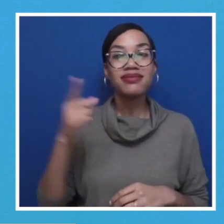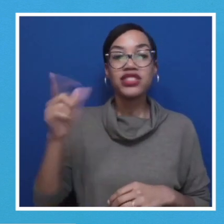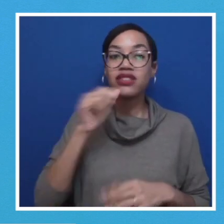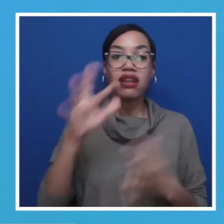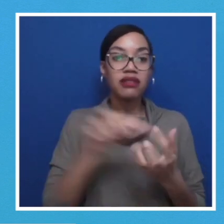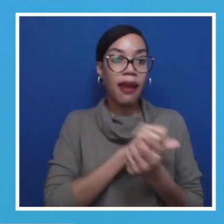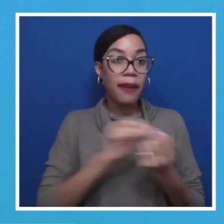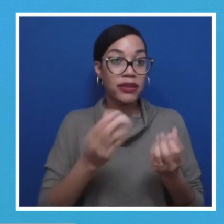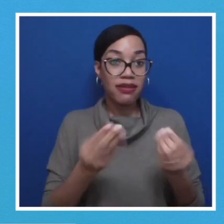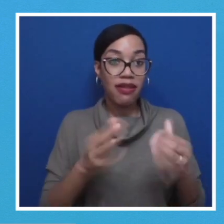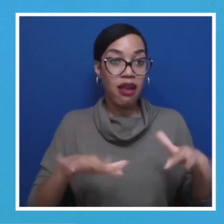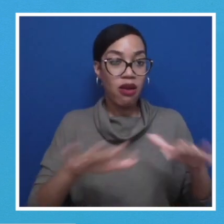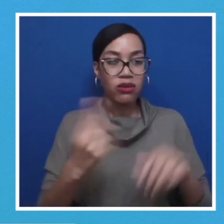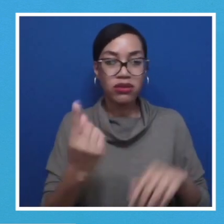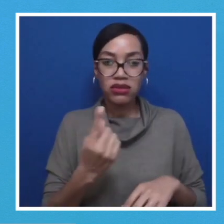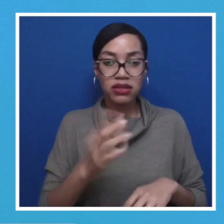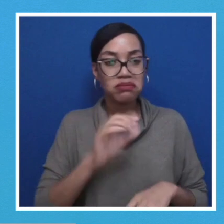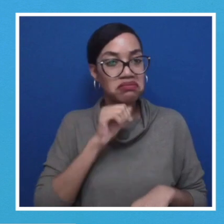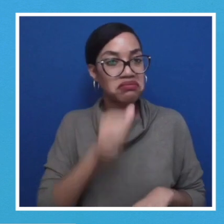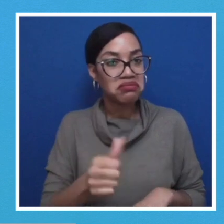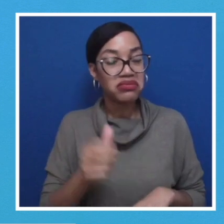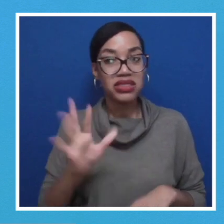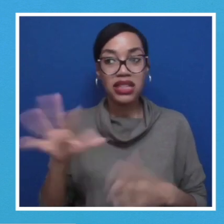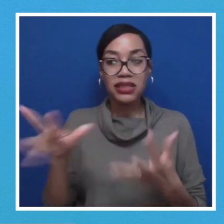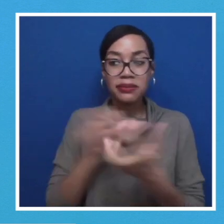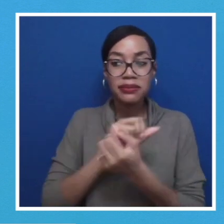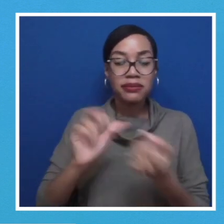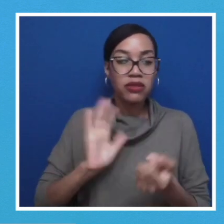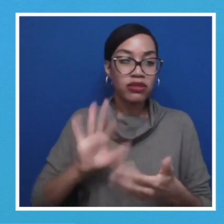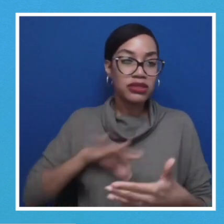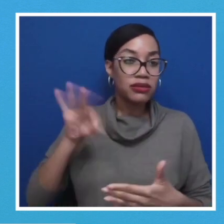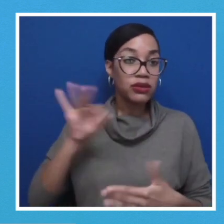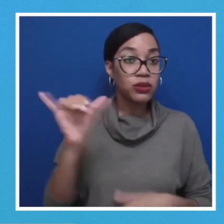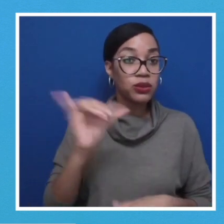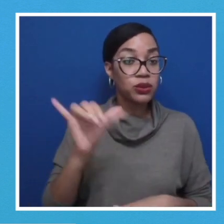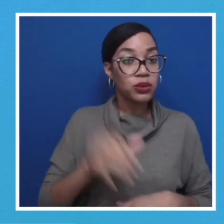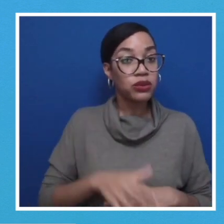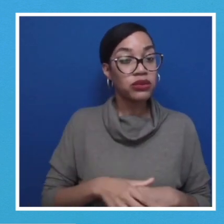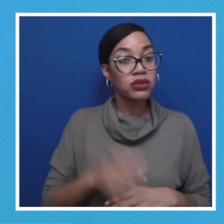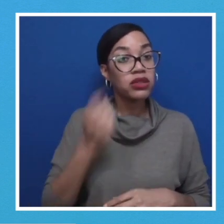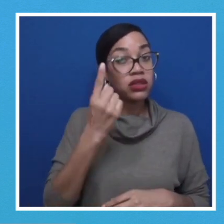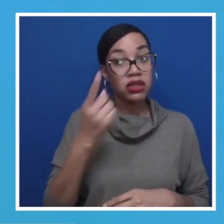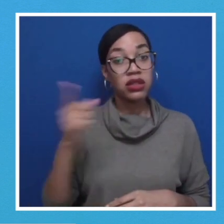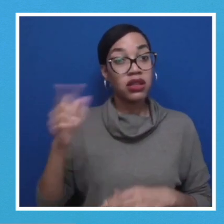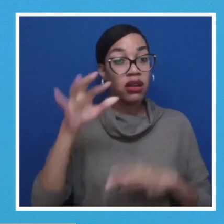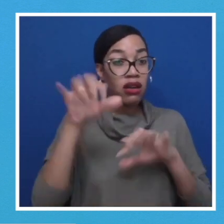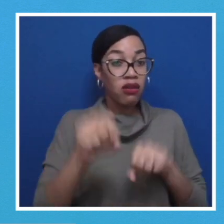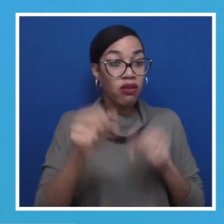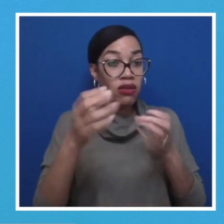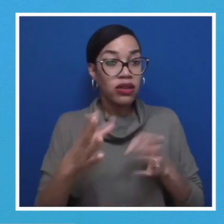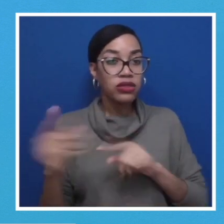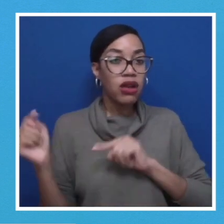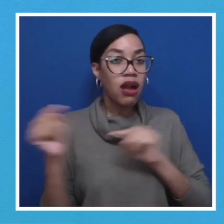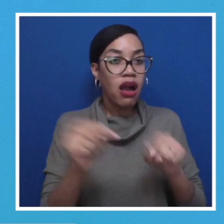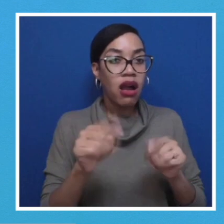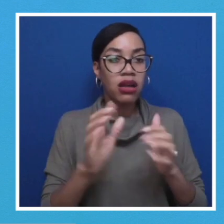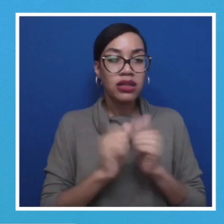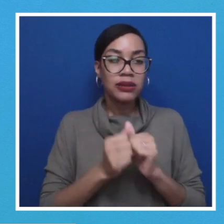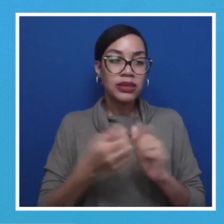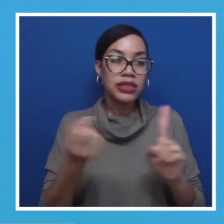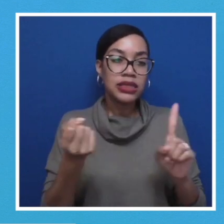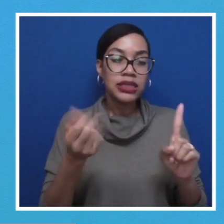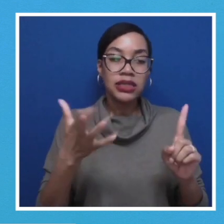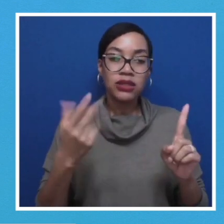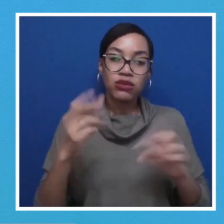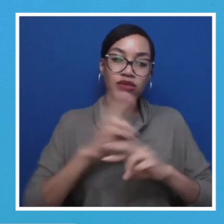When they come to our doors with axes and power saws to get at our people, our women, and they call that legal